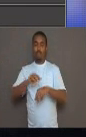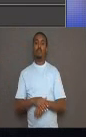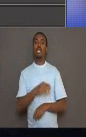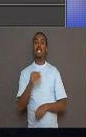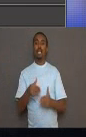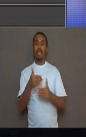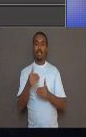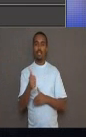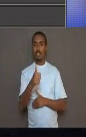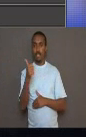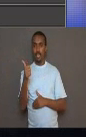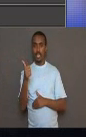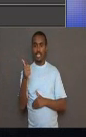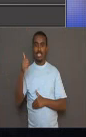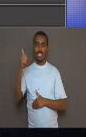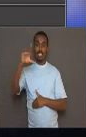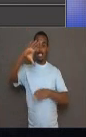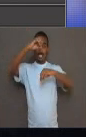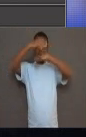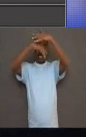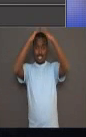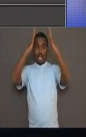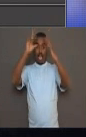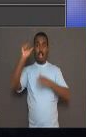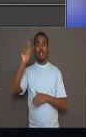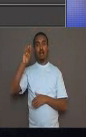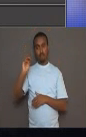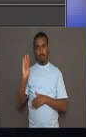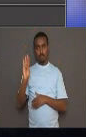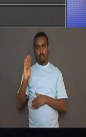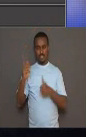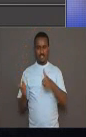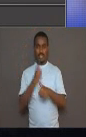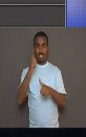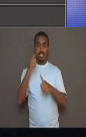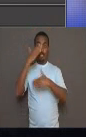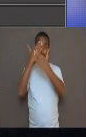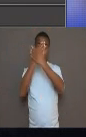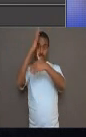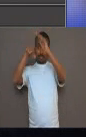Then there is Skylab, which was the first space station.